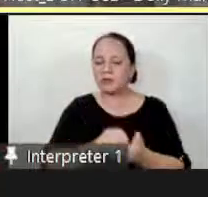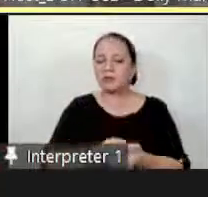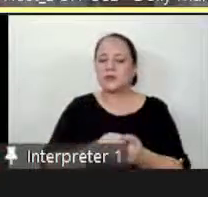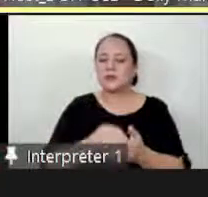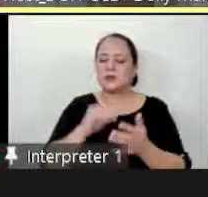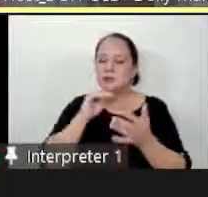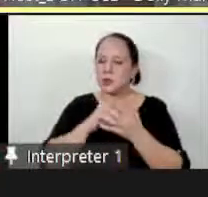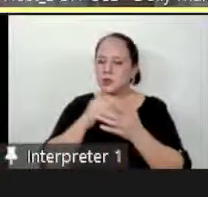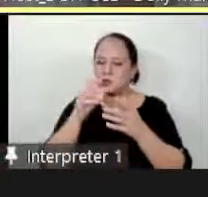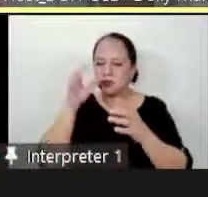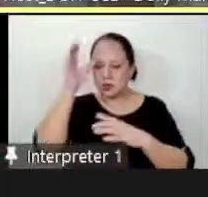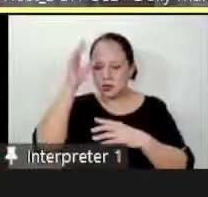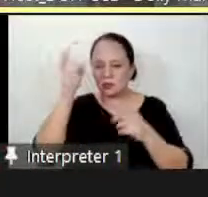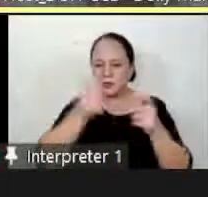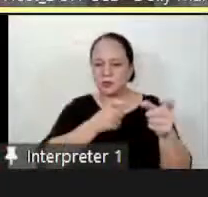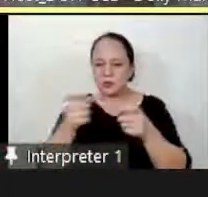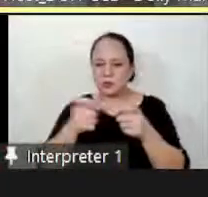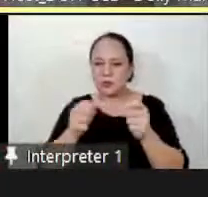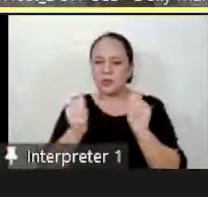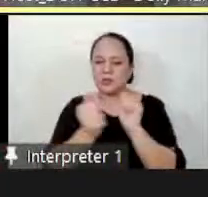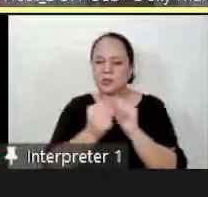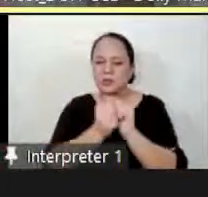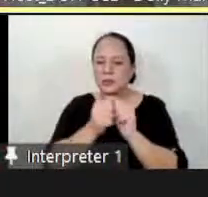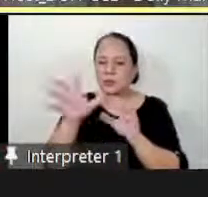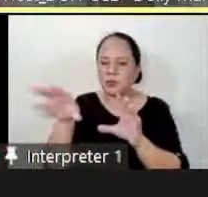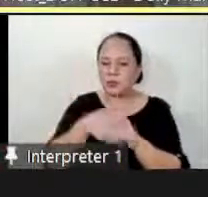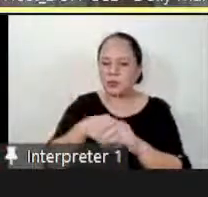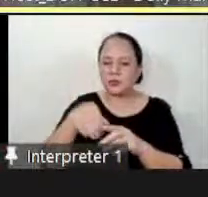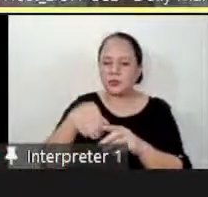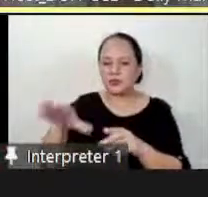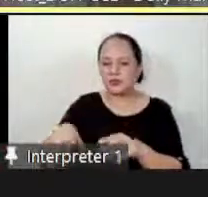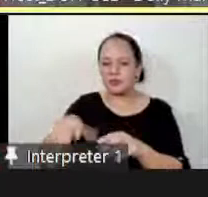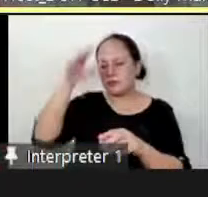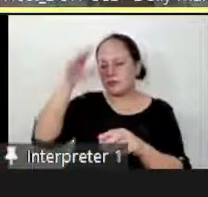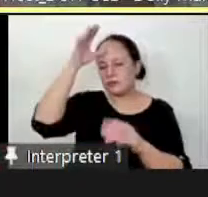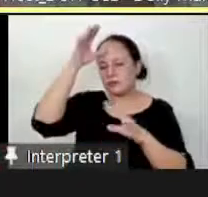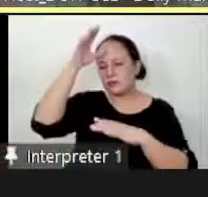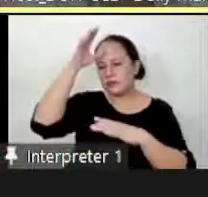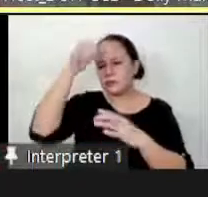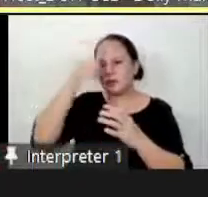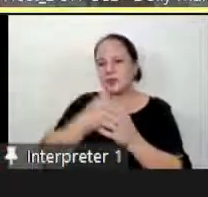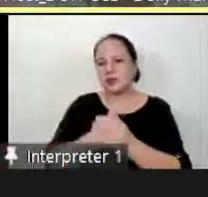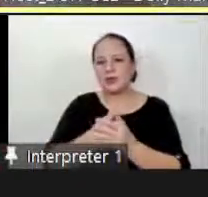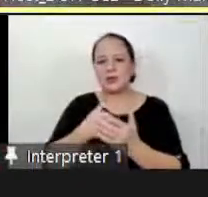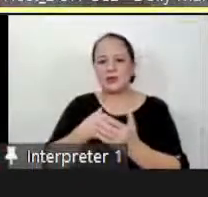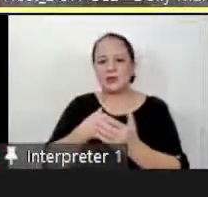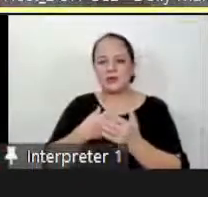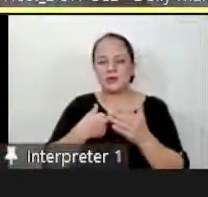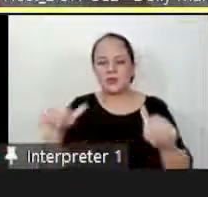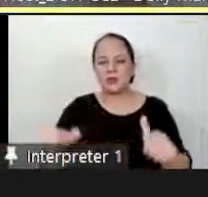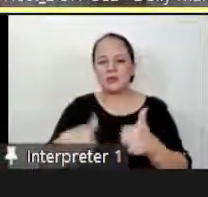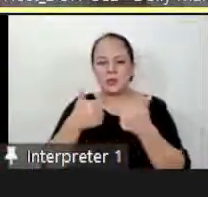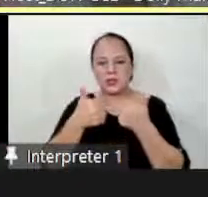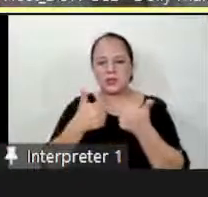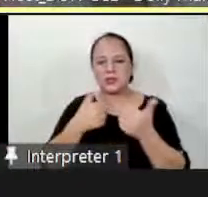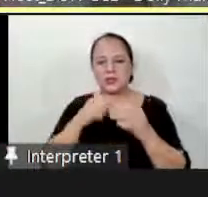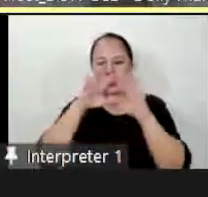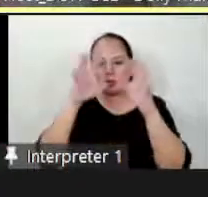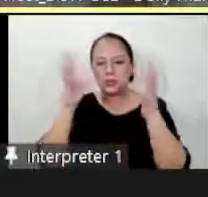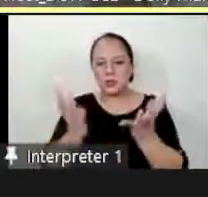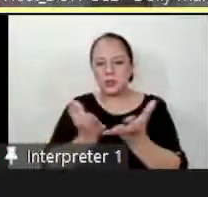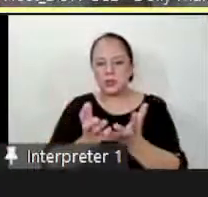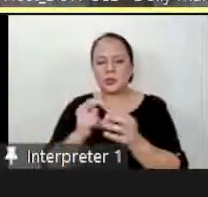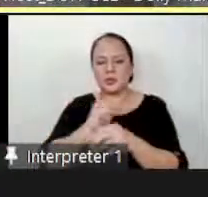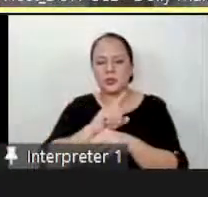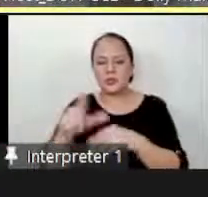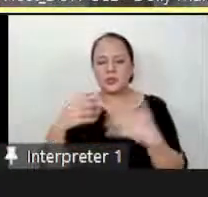control along with the inclusion of the childhood cancer as an actionable challenge in the global and national